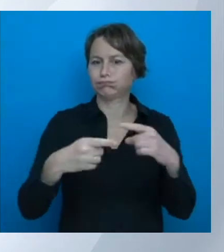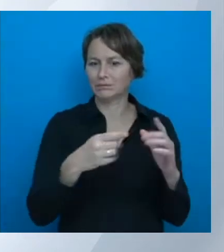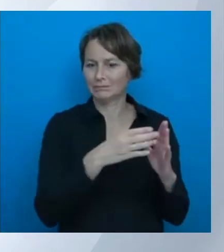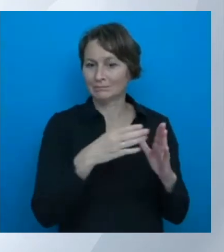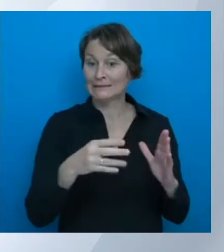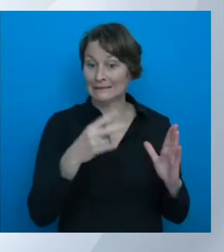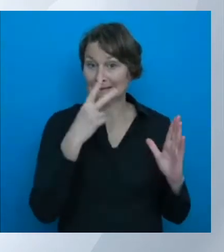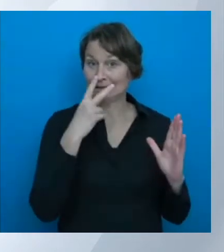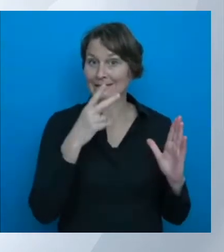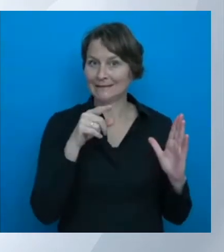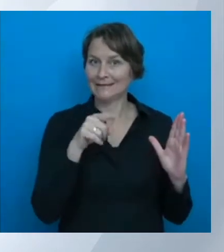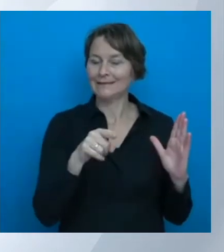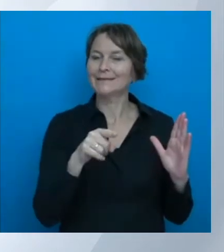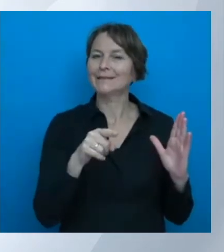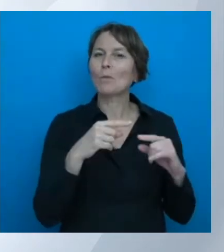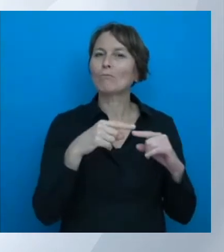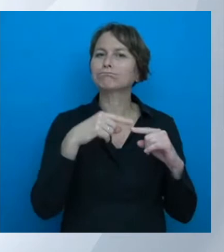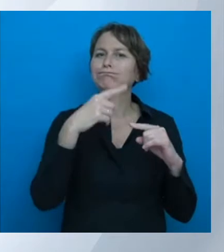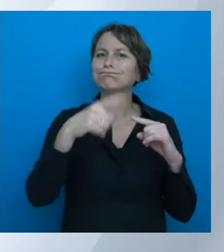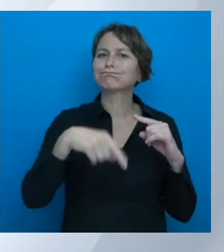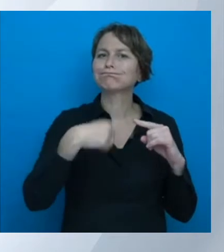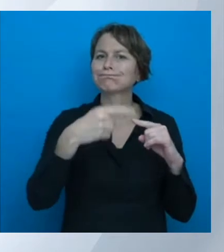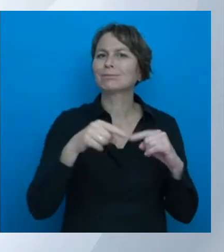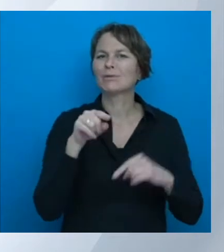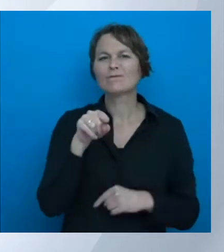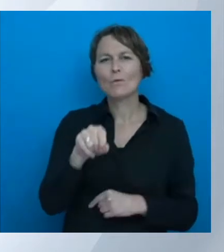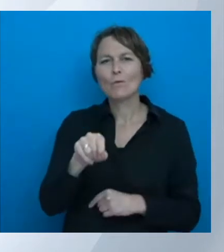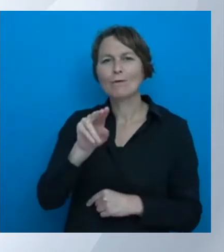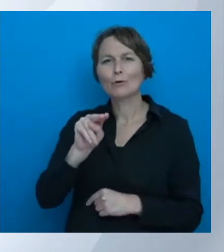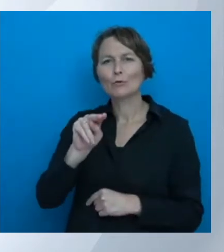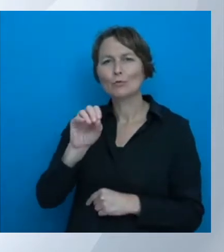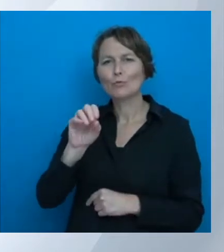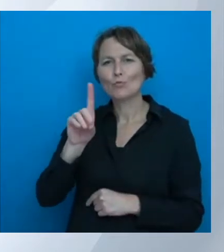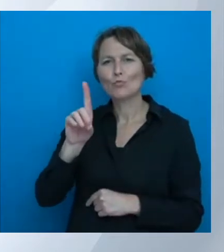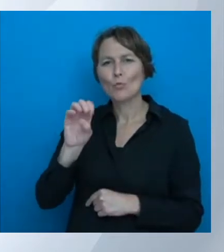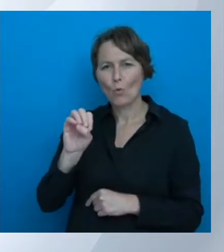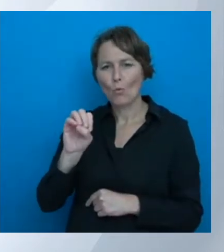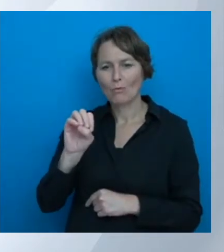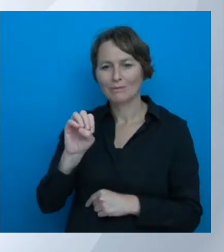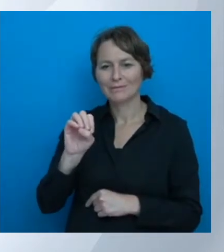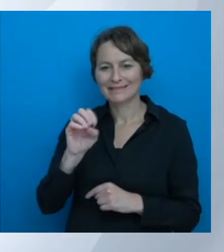the sidecar which is running is for the Node app, and it's listing on this port.